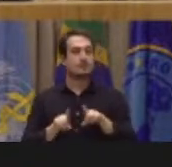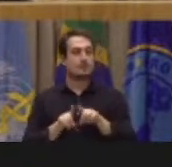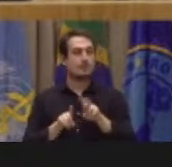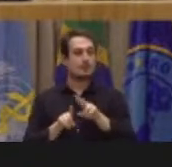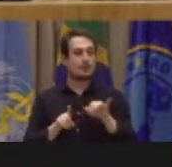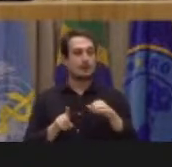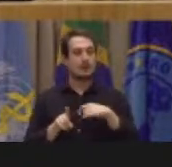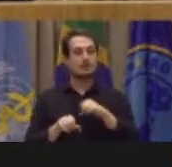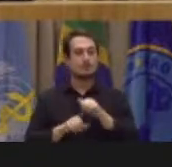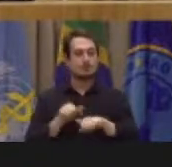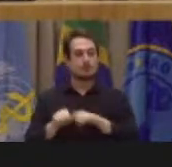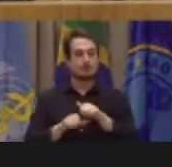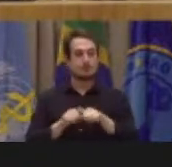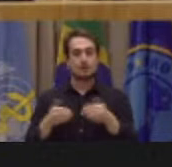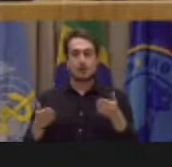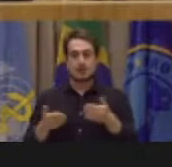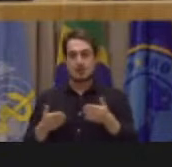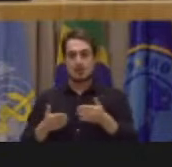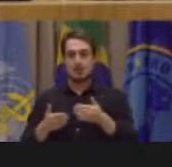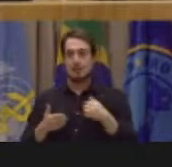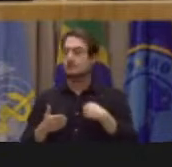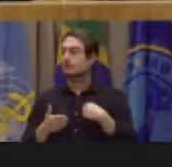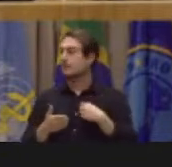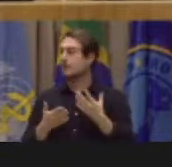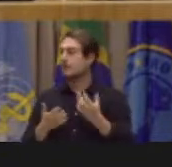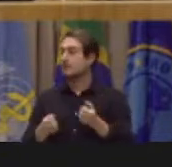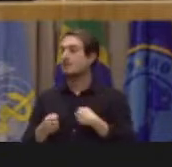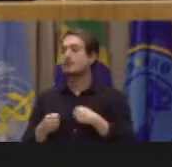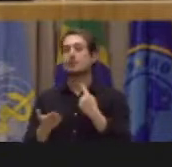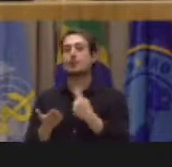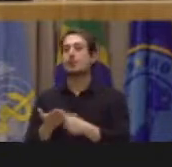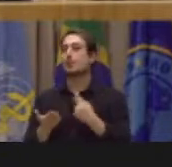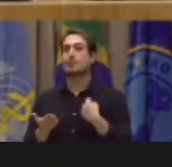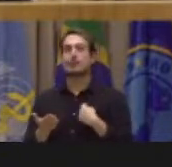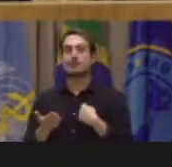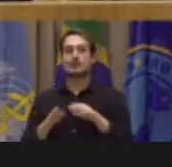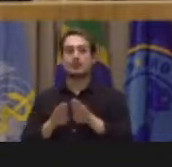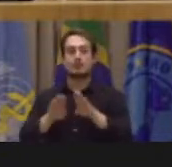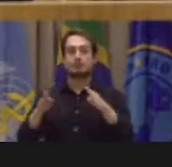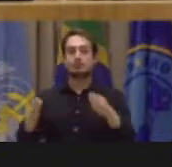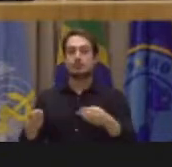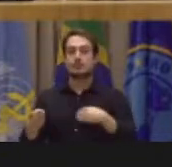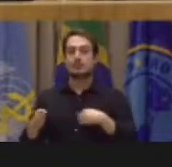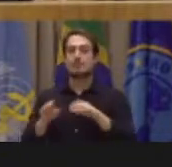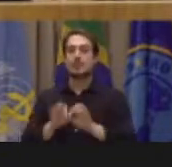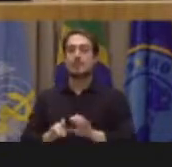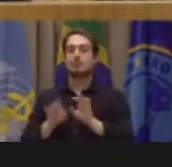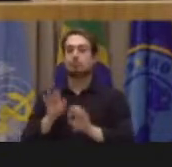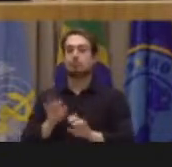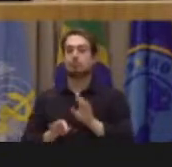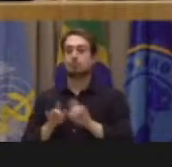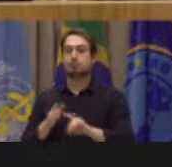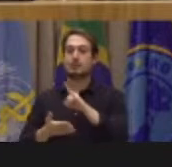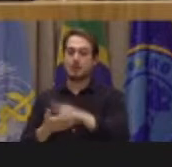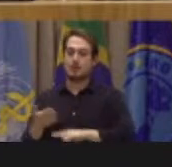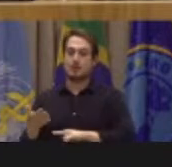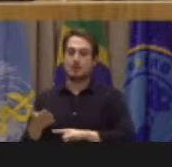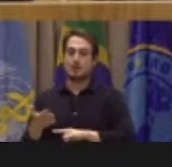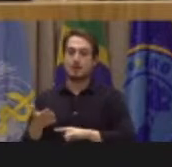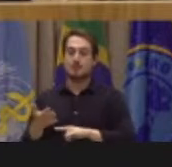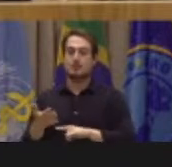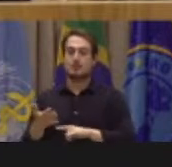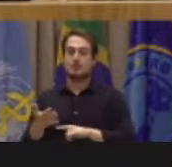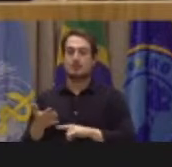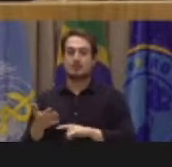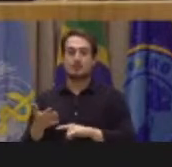on this movement, but the boys now, we should say, let's do a session